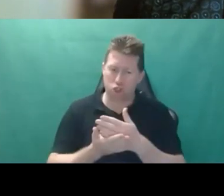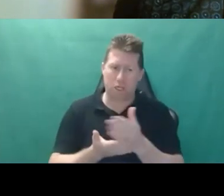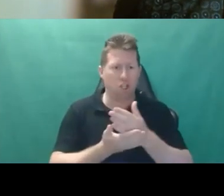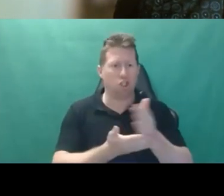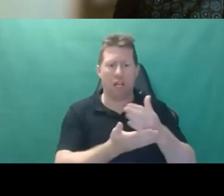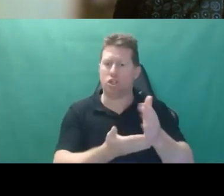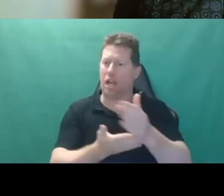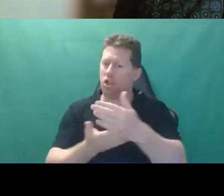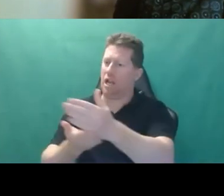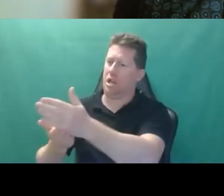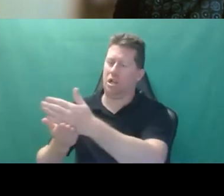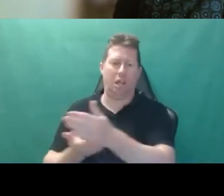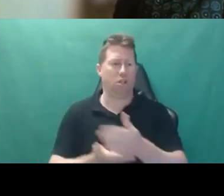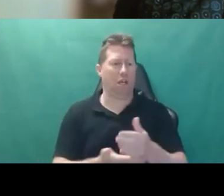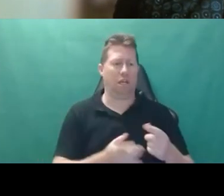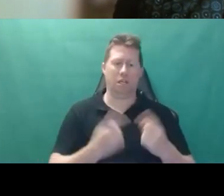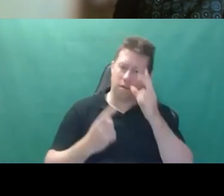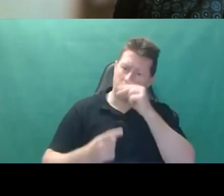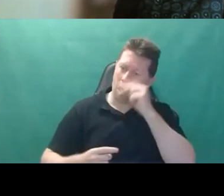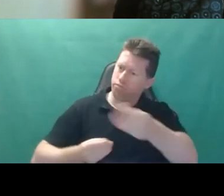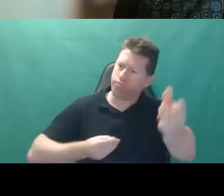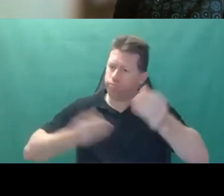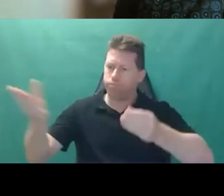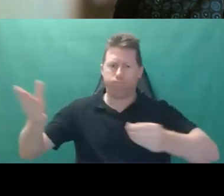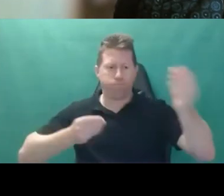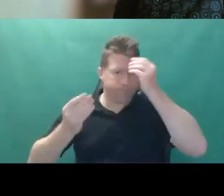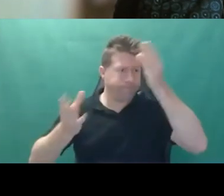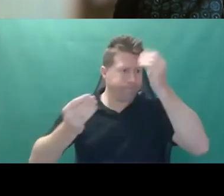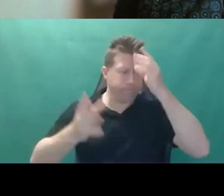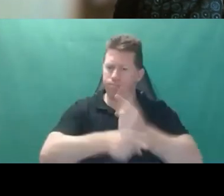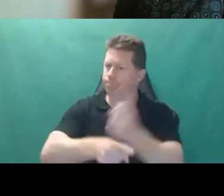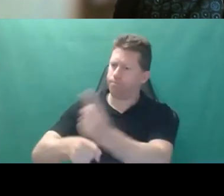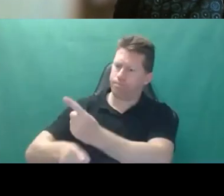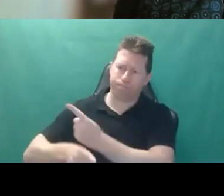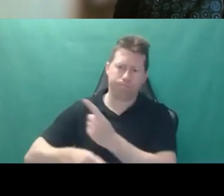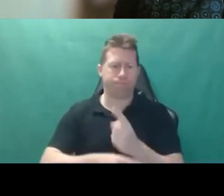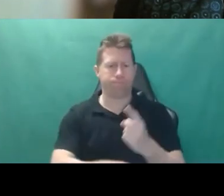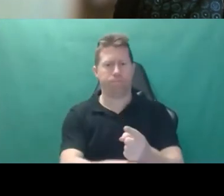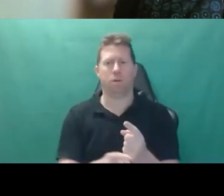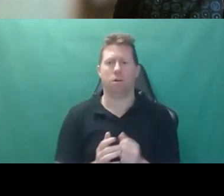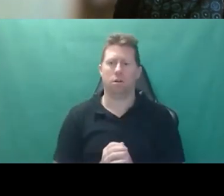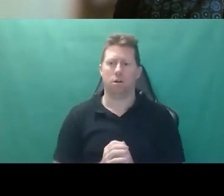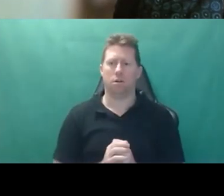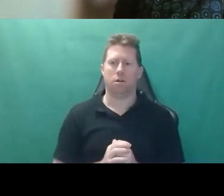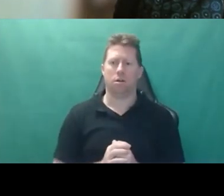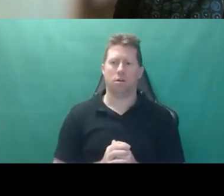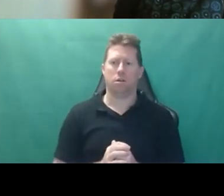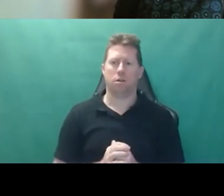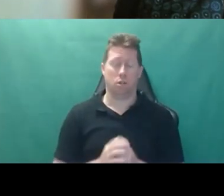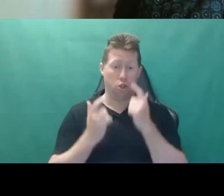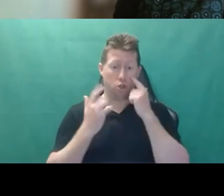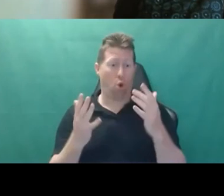different young people that you might know of or school teachers or within your family and networks and so forth, this competition,